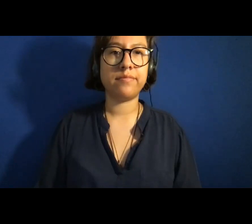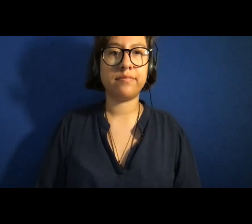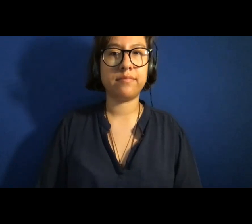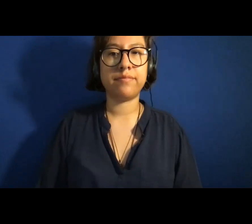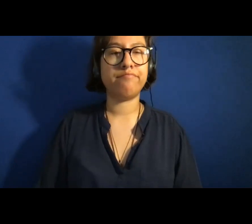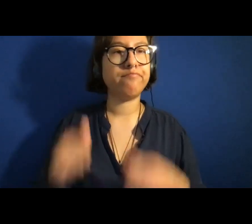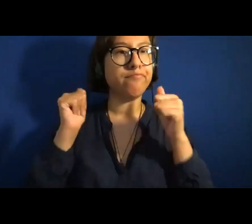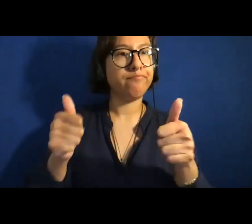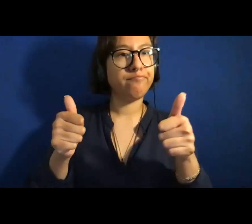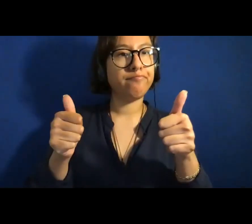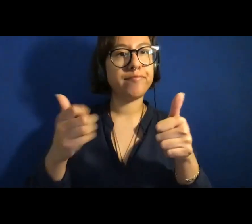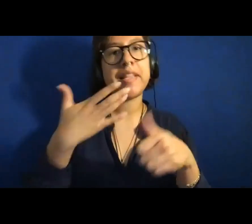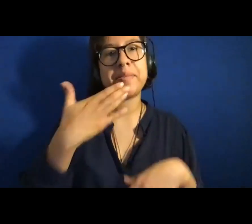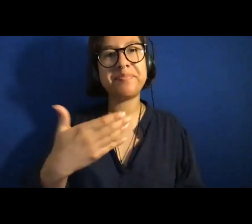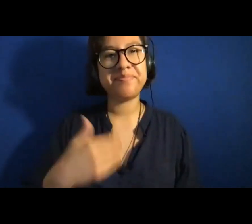Cool. Thank